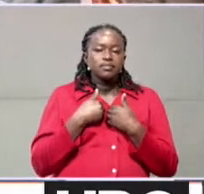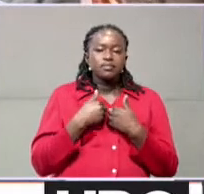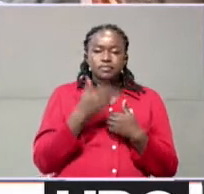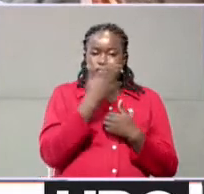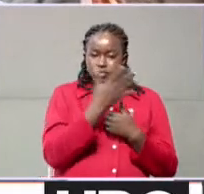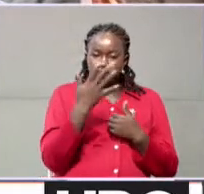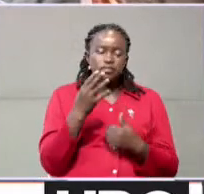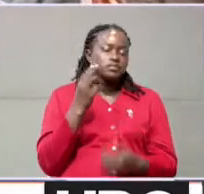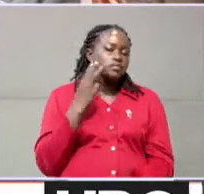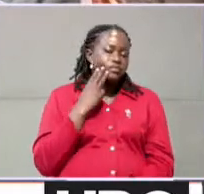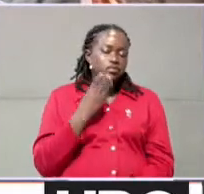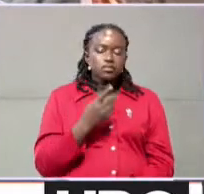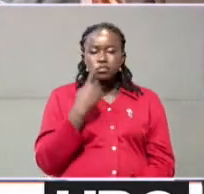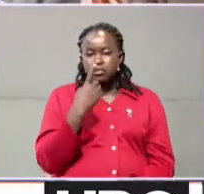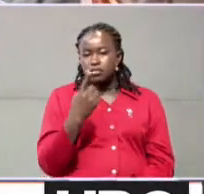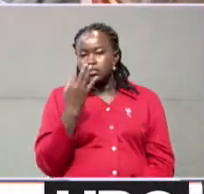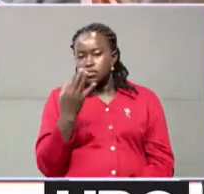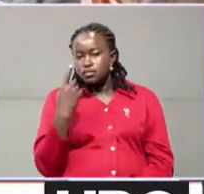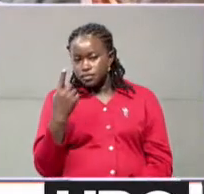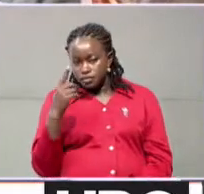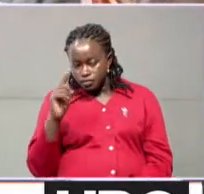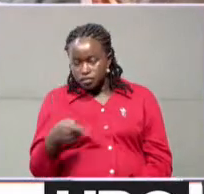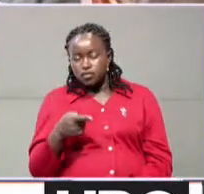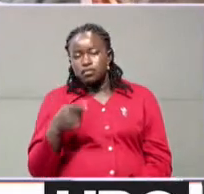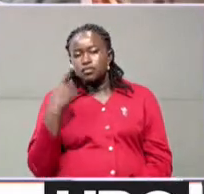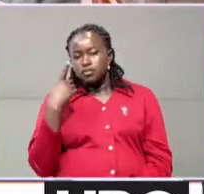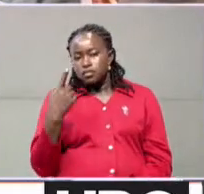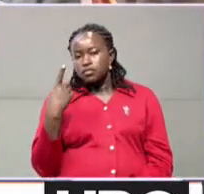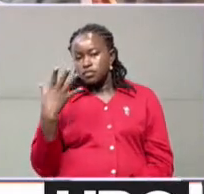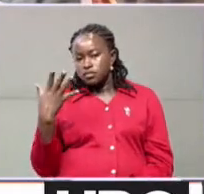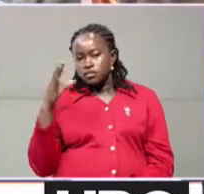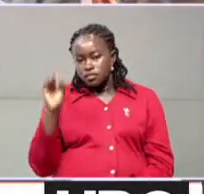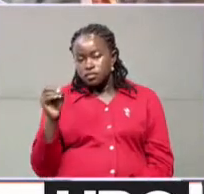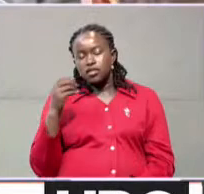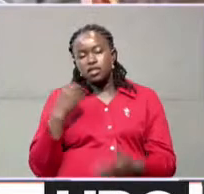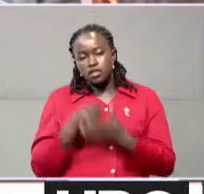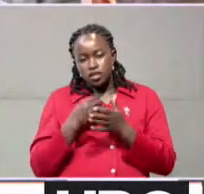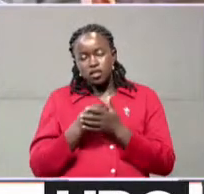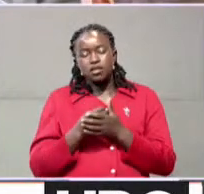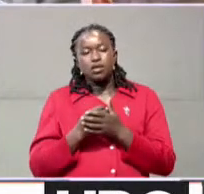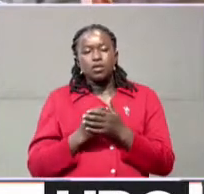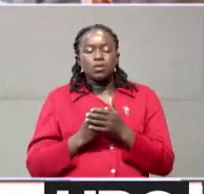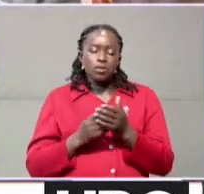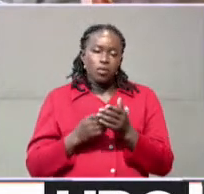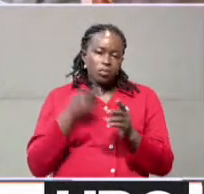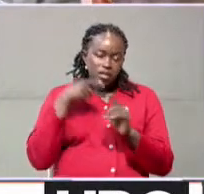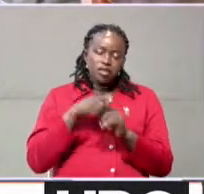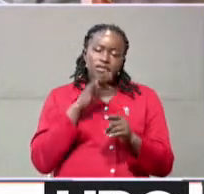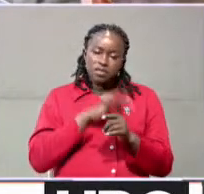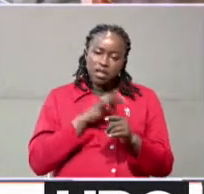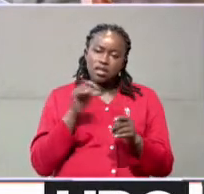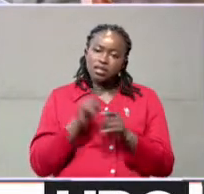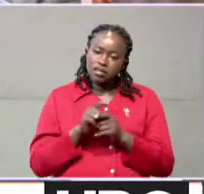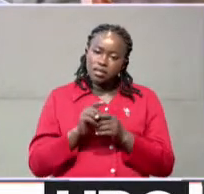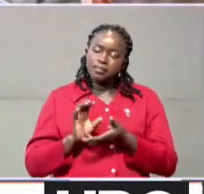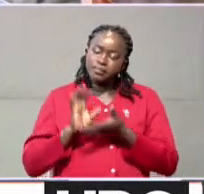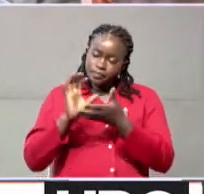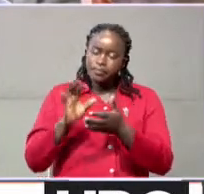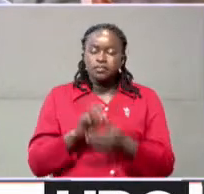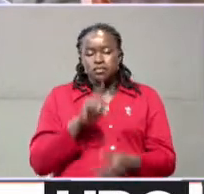55 million one hundred and thirty one thousand one hundred and fifty ceilings meant for that purpose and was released a hundred